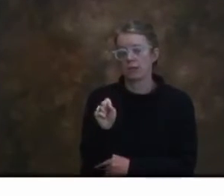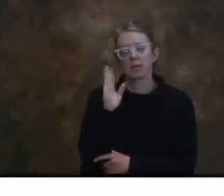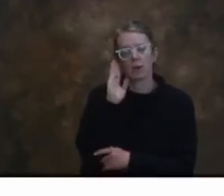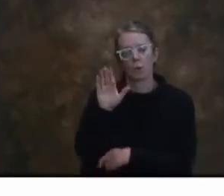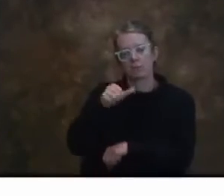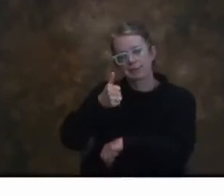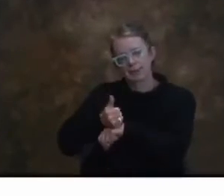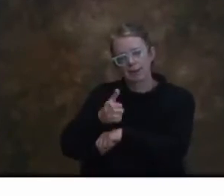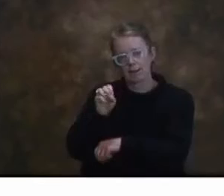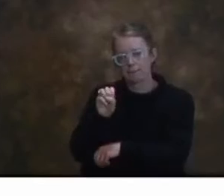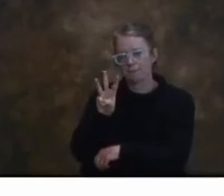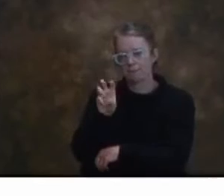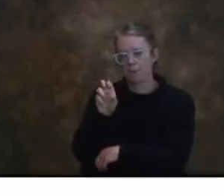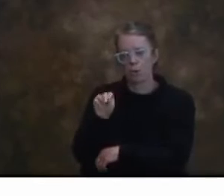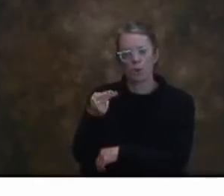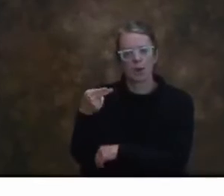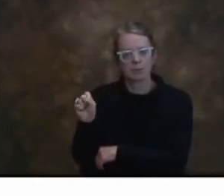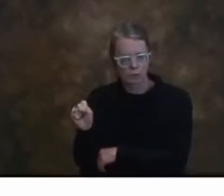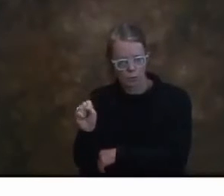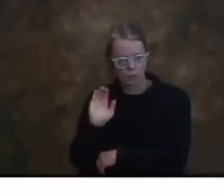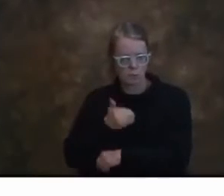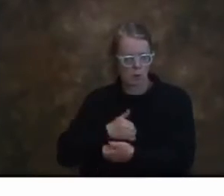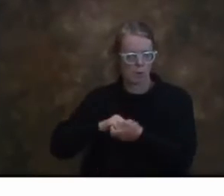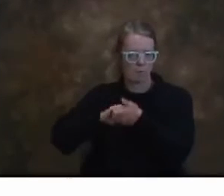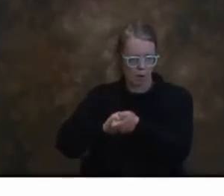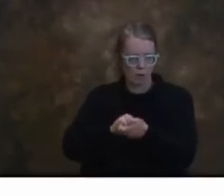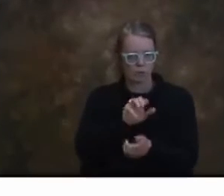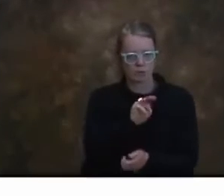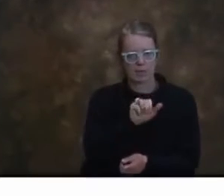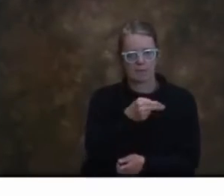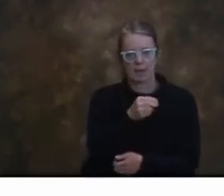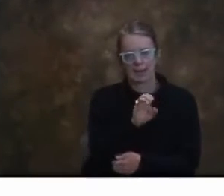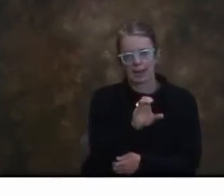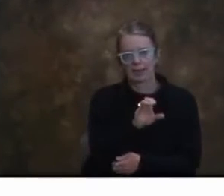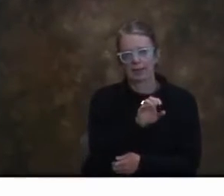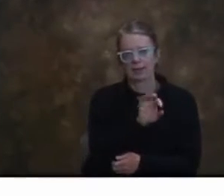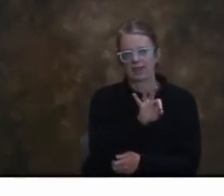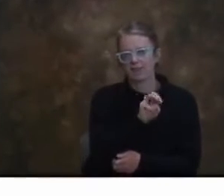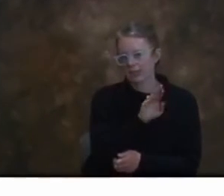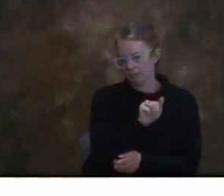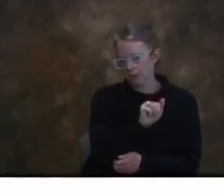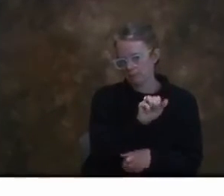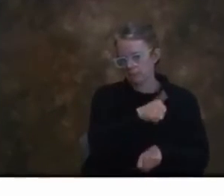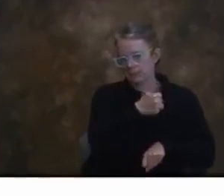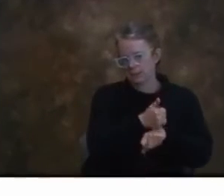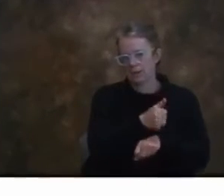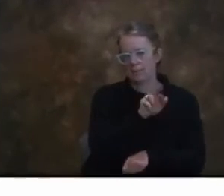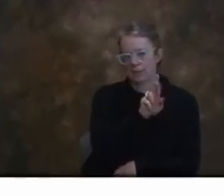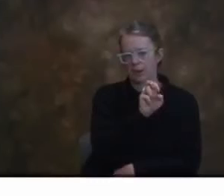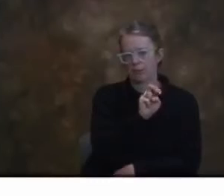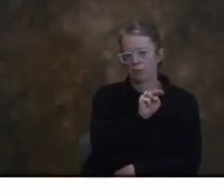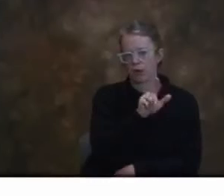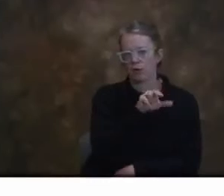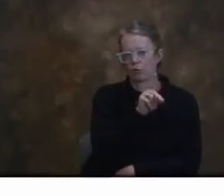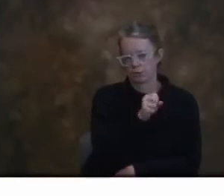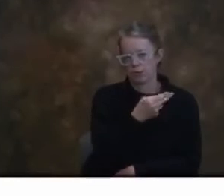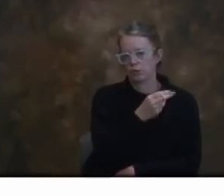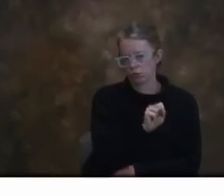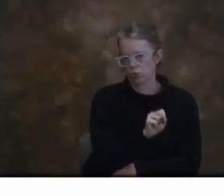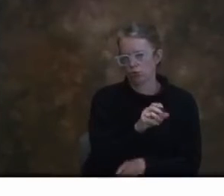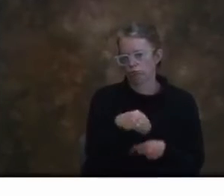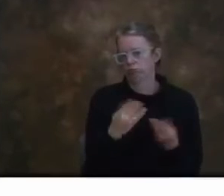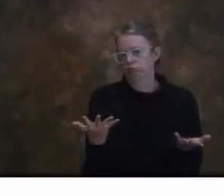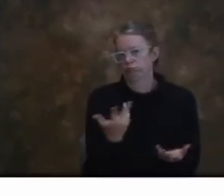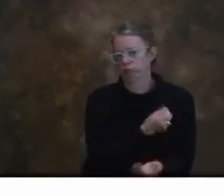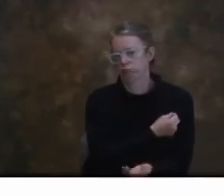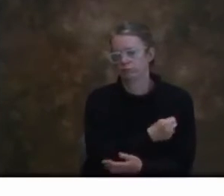High, and our partners at MAHEC and FEMA will be at Reynolds High. And then there are also other